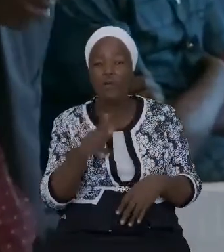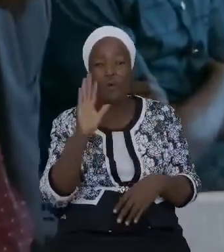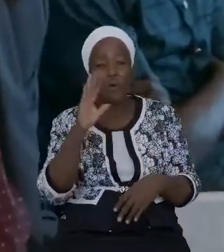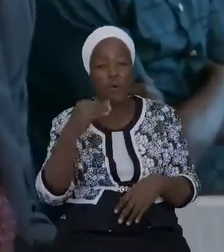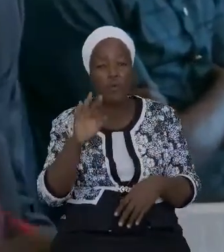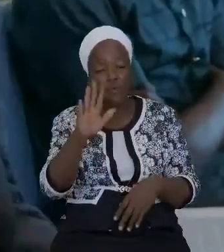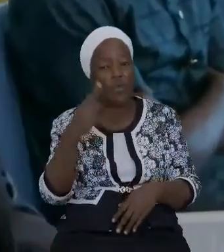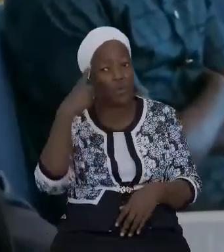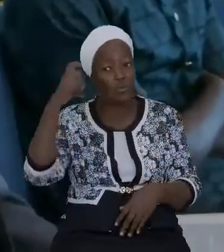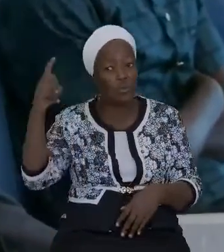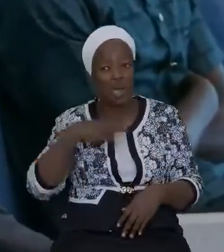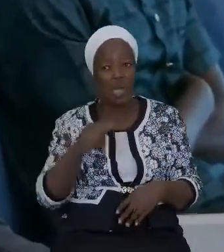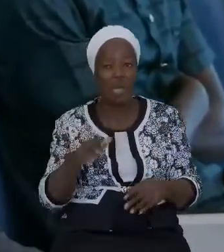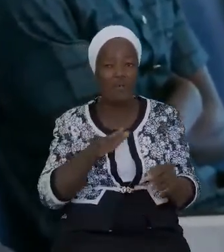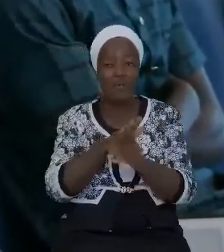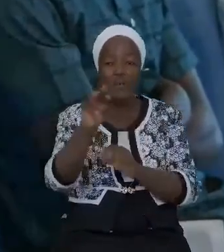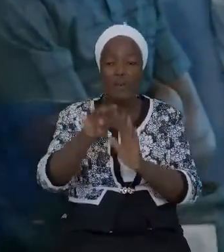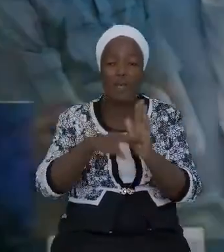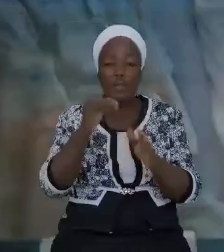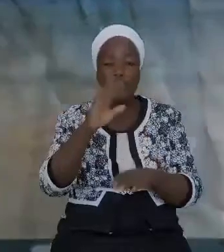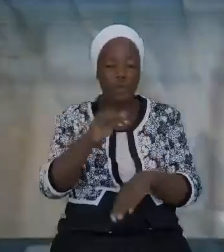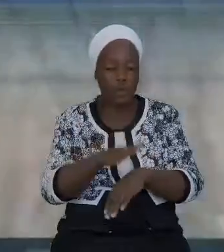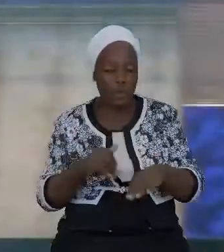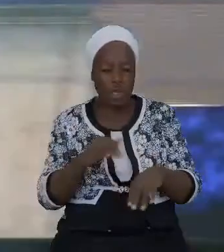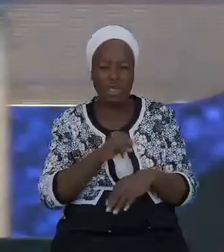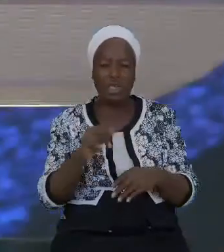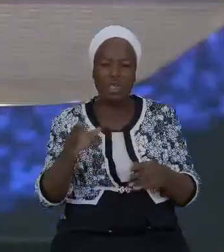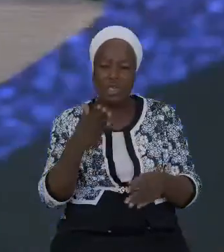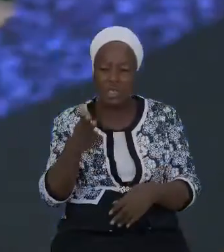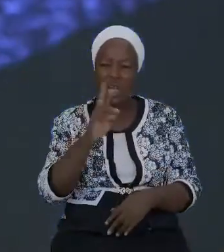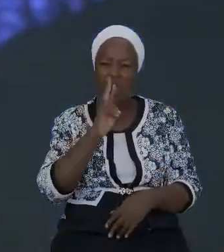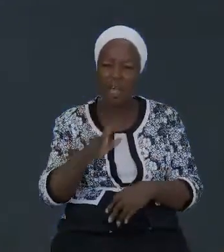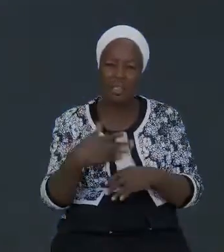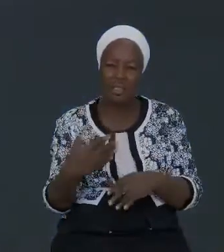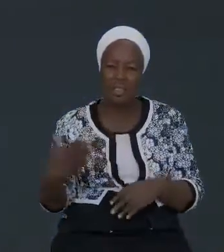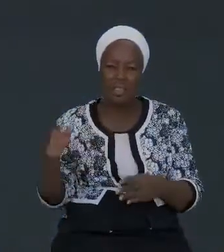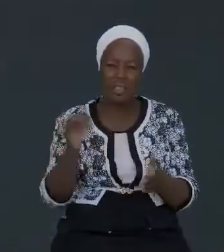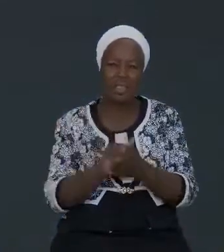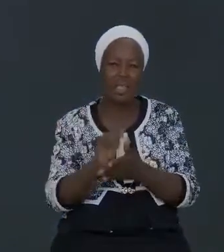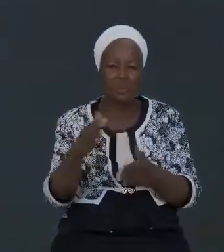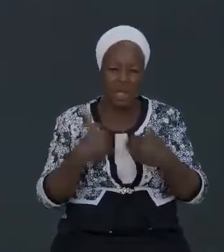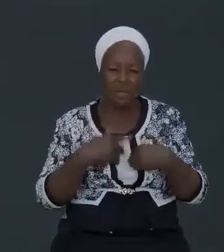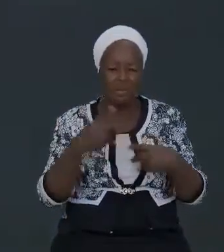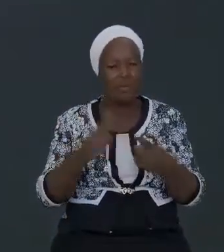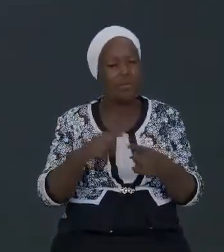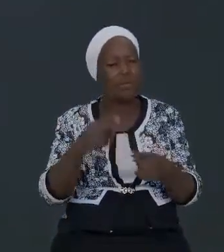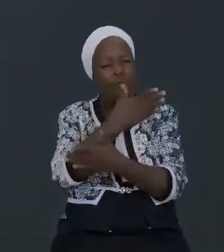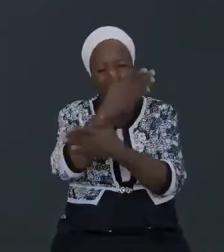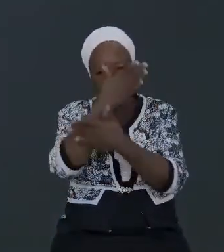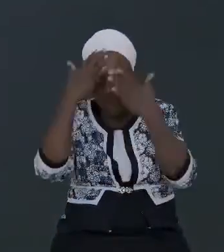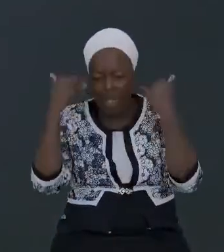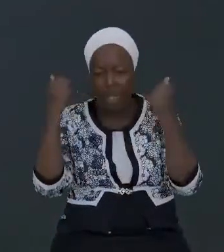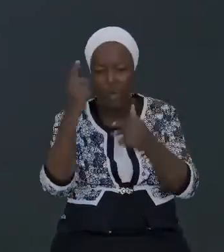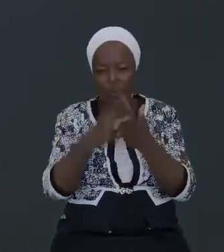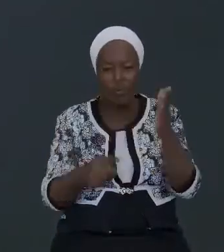and the fulfillment of your calling, there are things we'll have to forget. What they did, what they